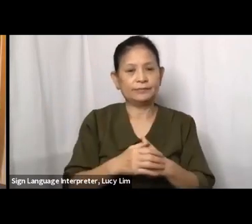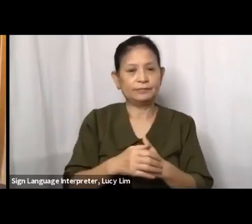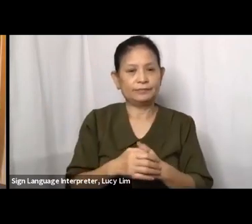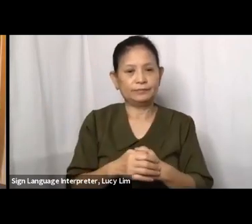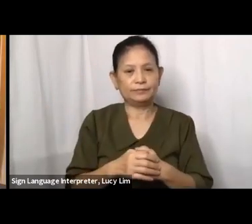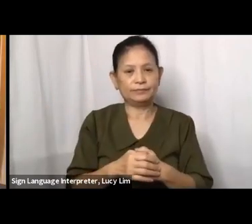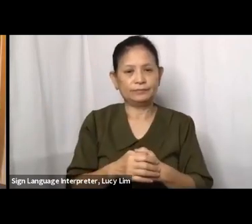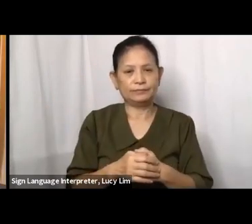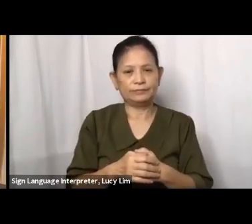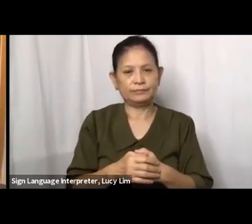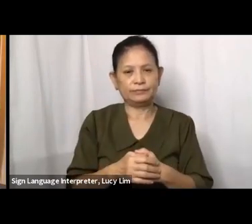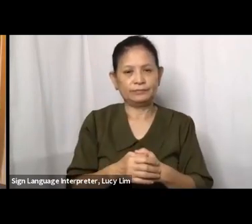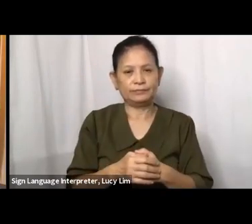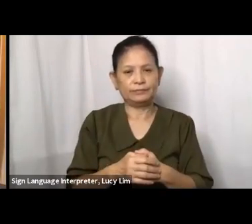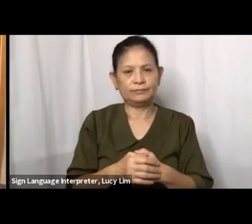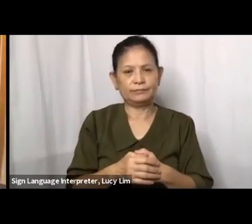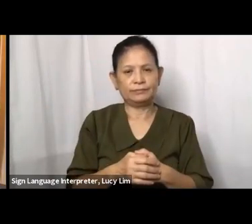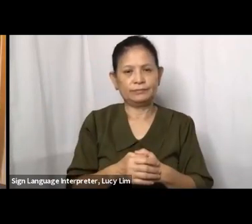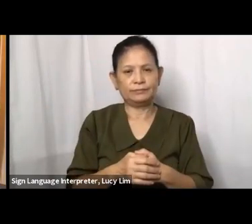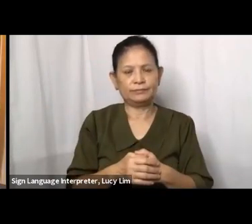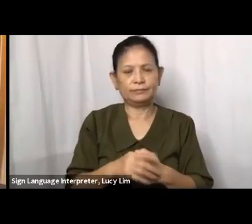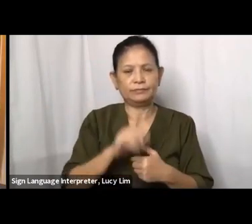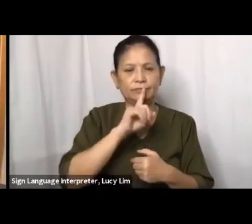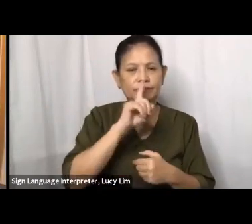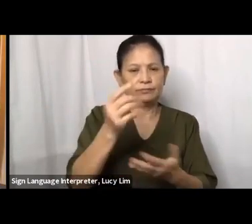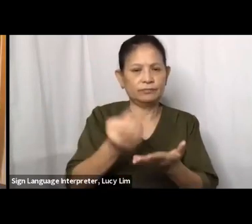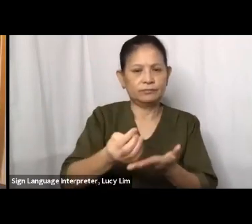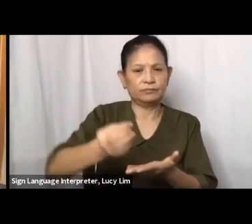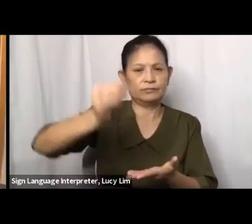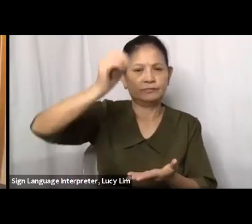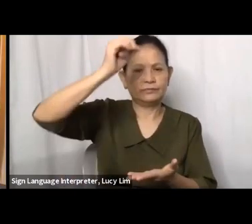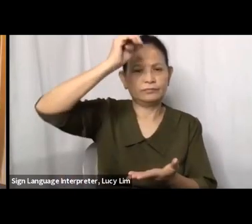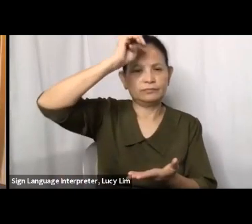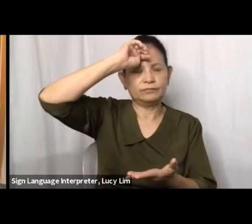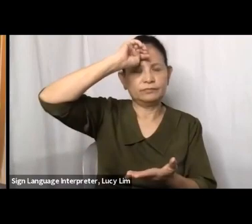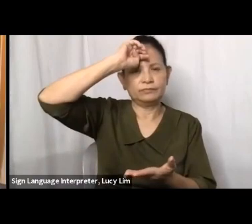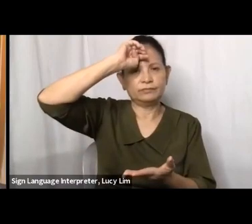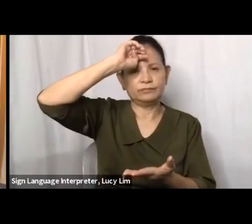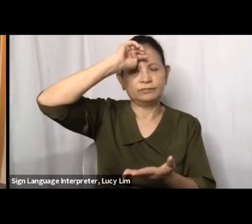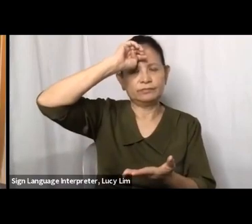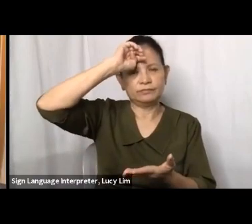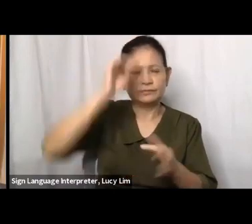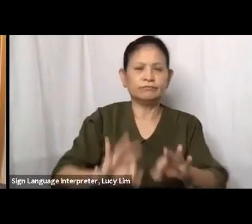Yes, sure. Education is, of course, play a big role for the